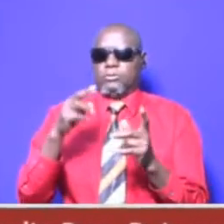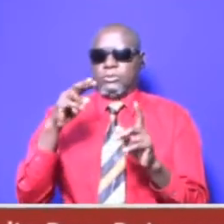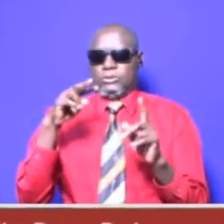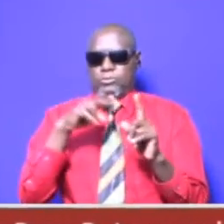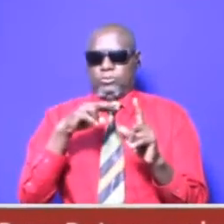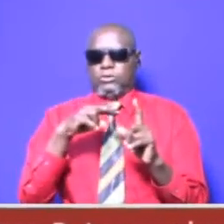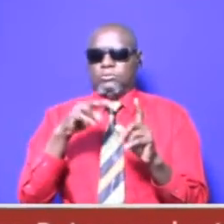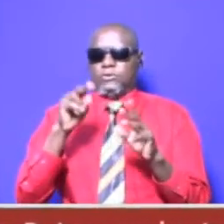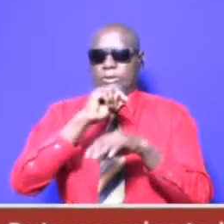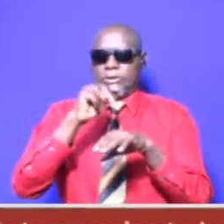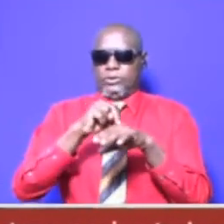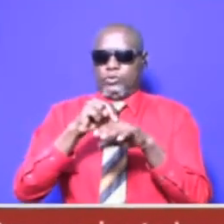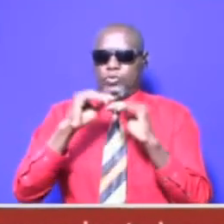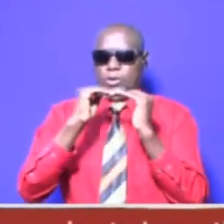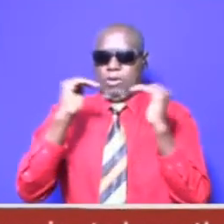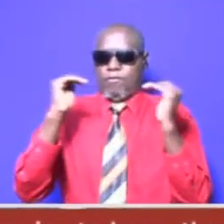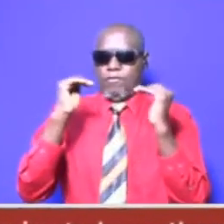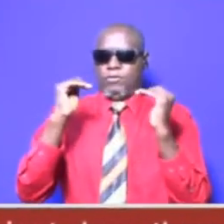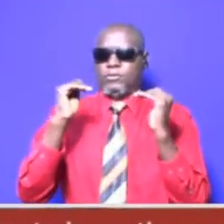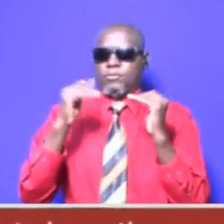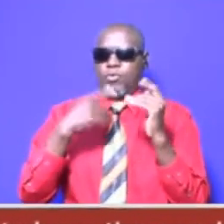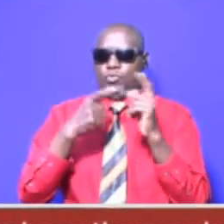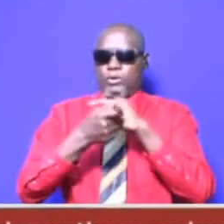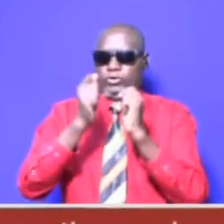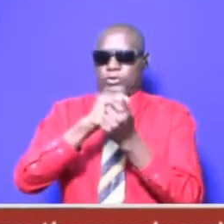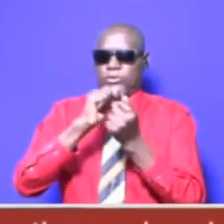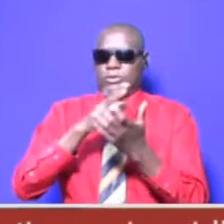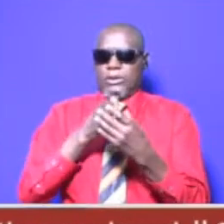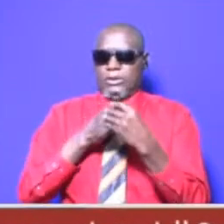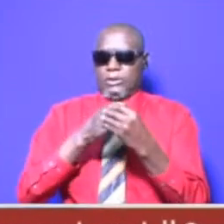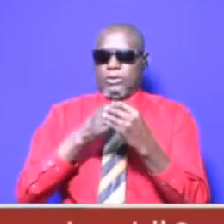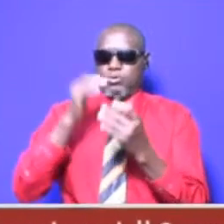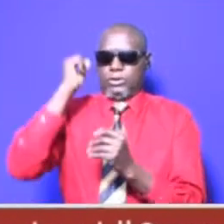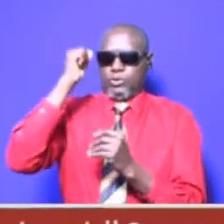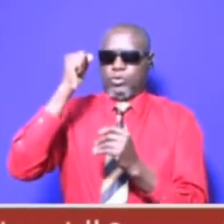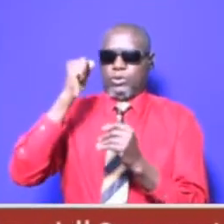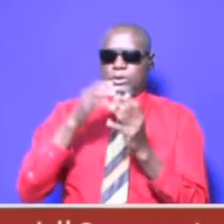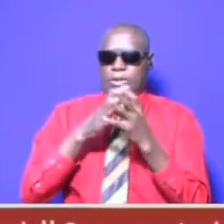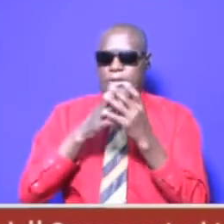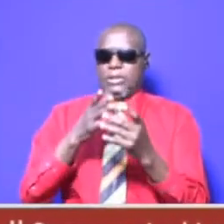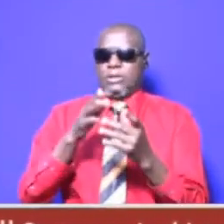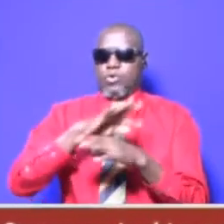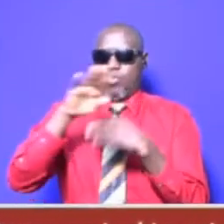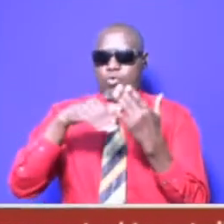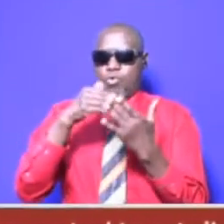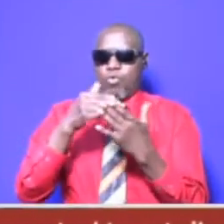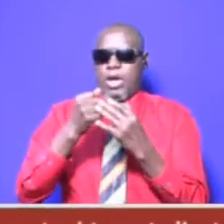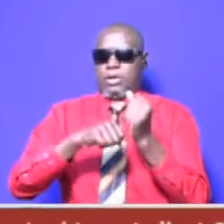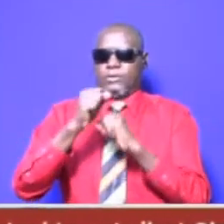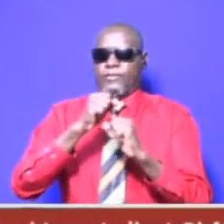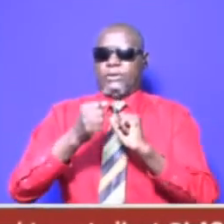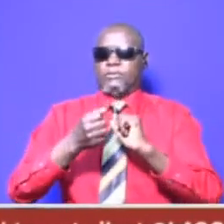level, and probably have a discourse whereby all the leaders, political leaders, and everybody else is actually actively